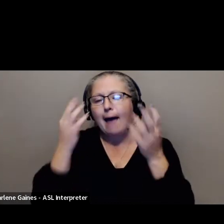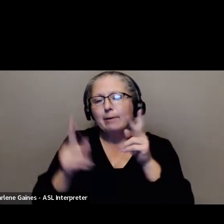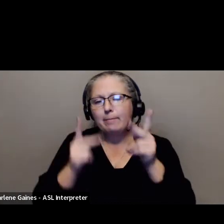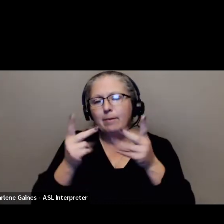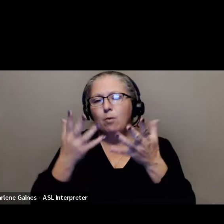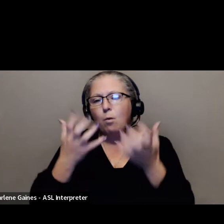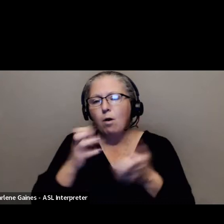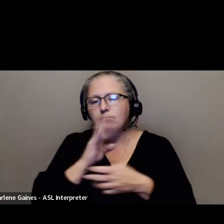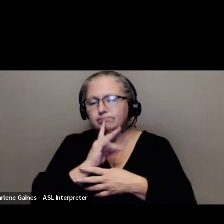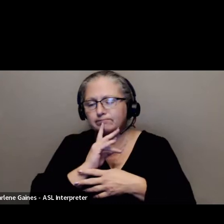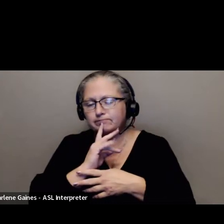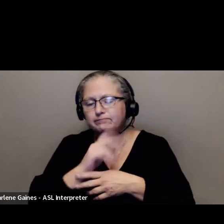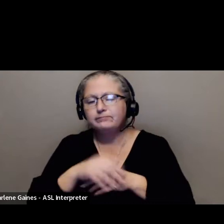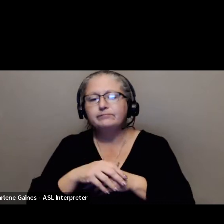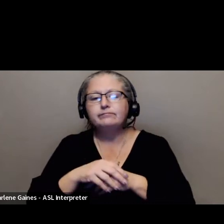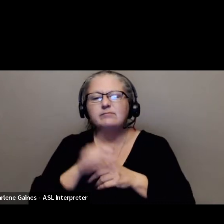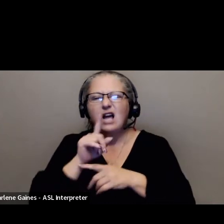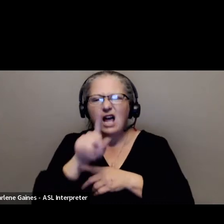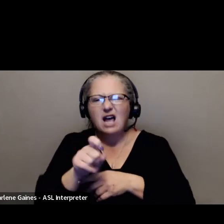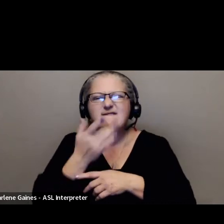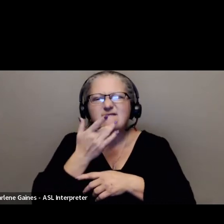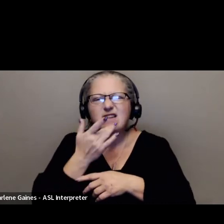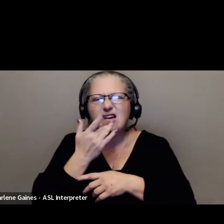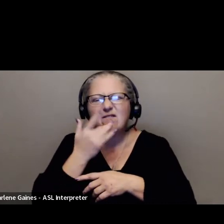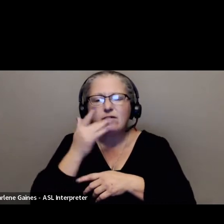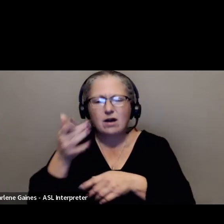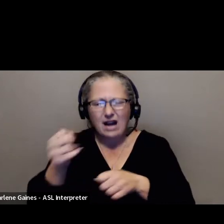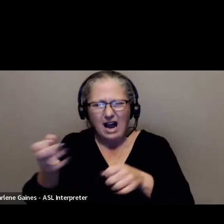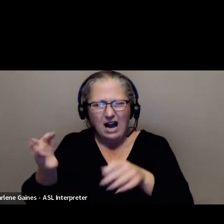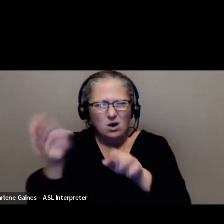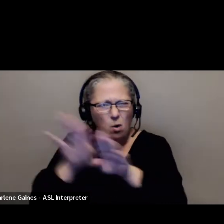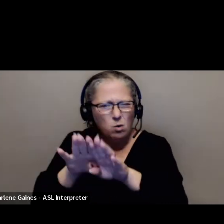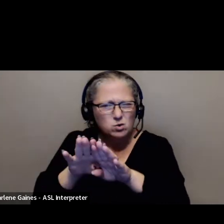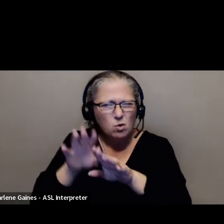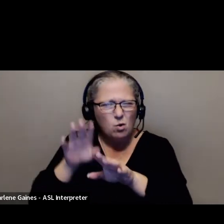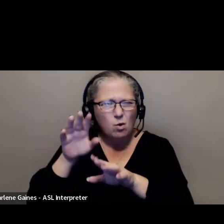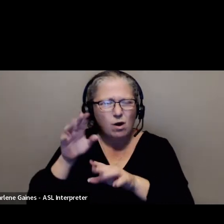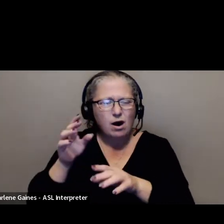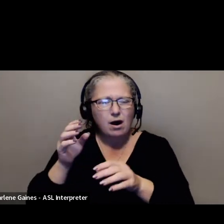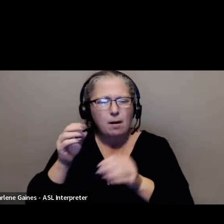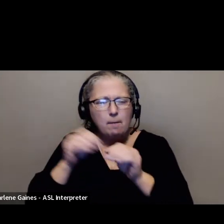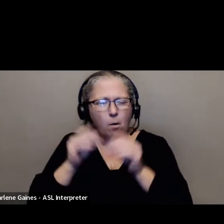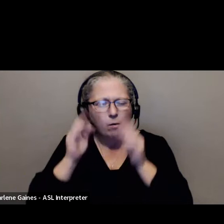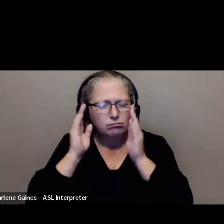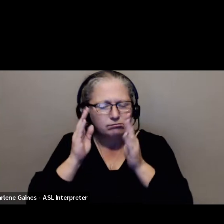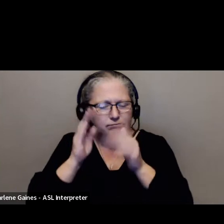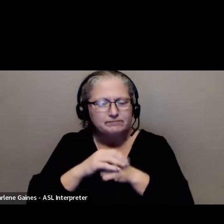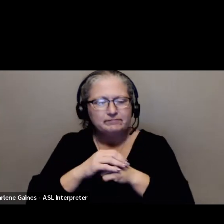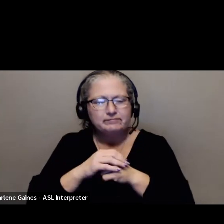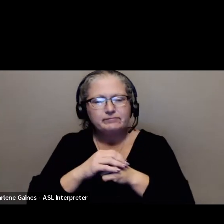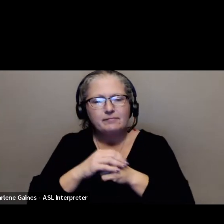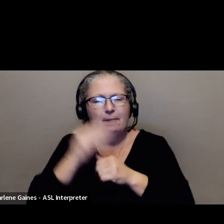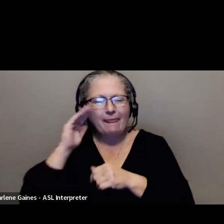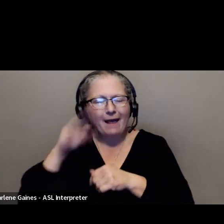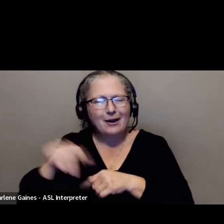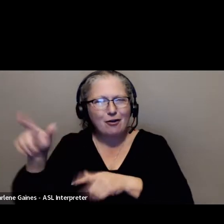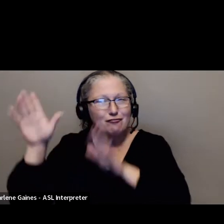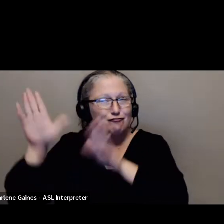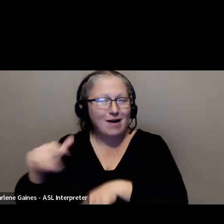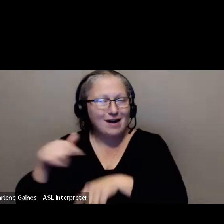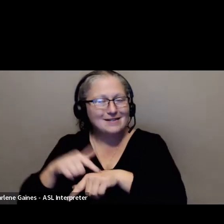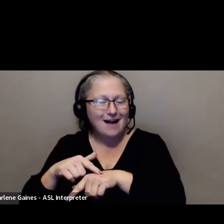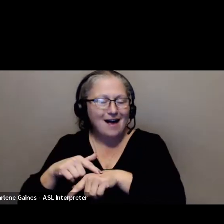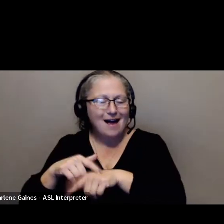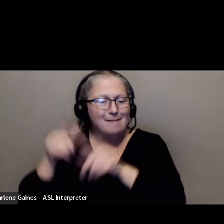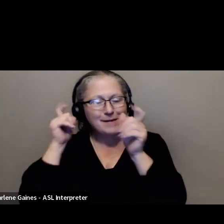to be heard. I'm going to ask a favor if we can close the doors so that we can be a little bit more attentive. I know they're having a great time out there